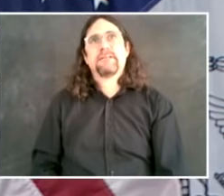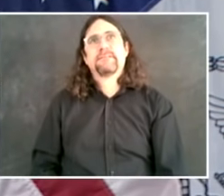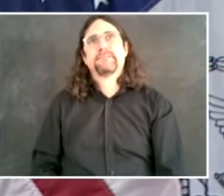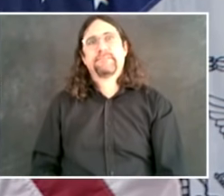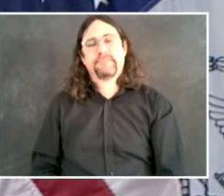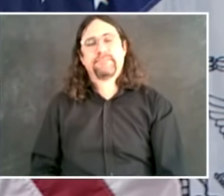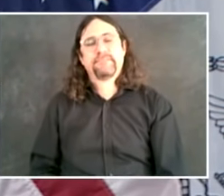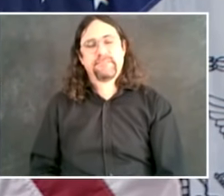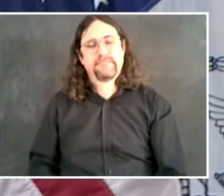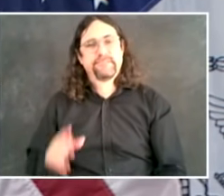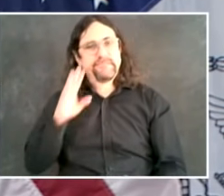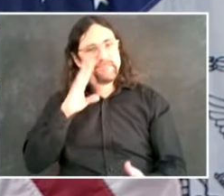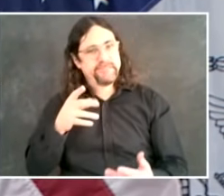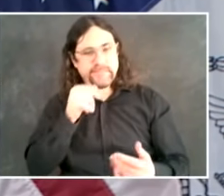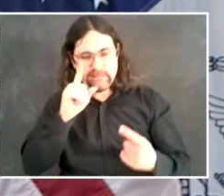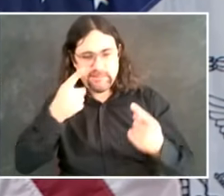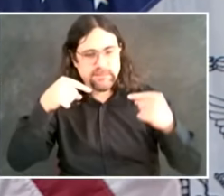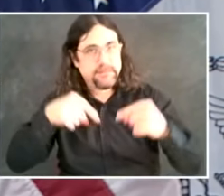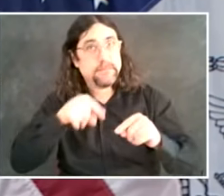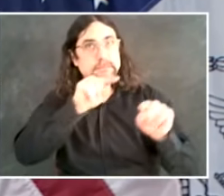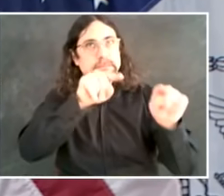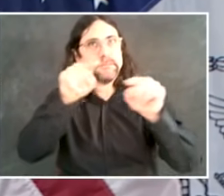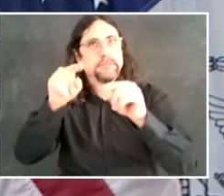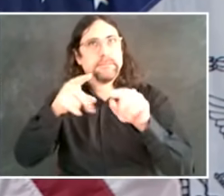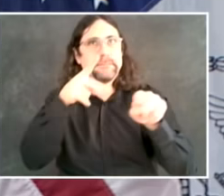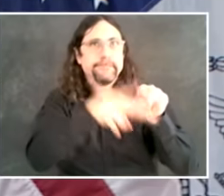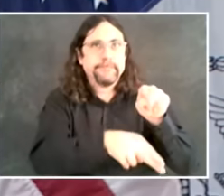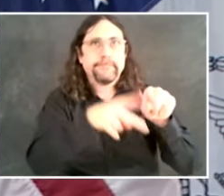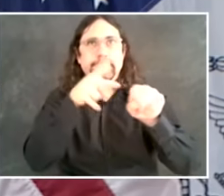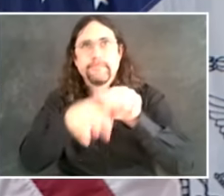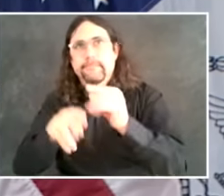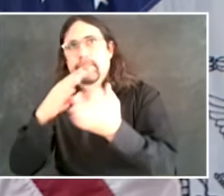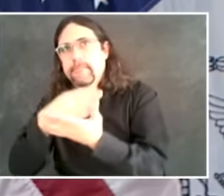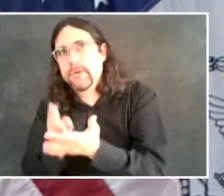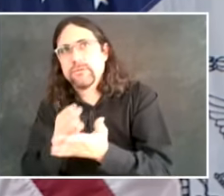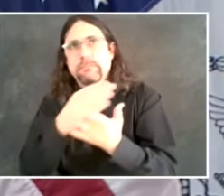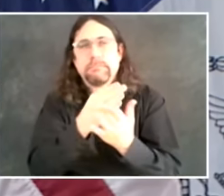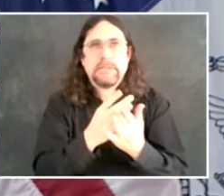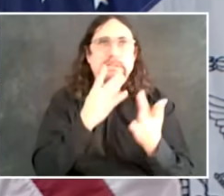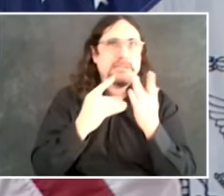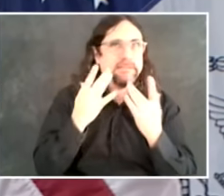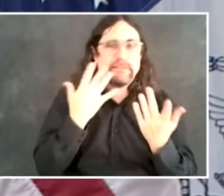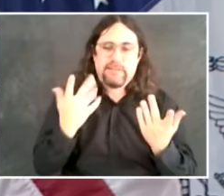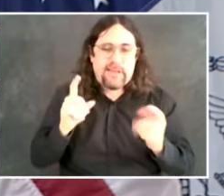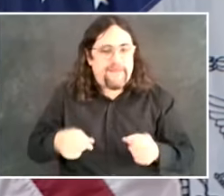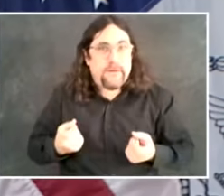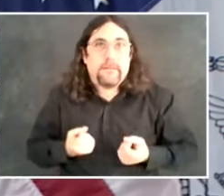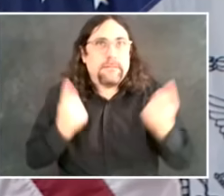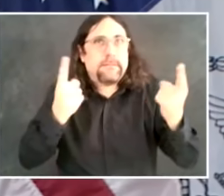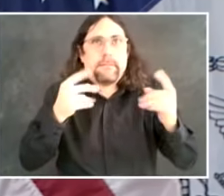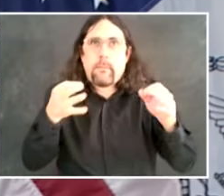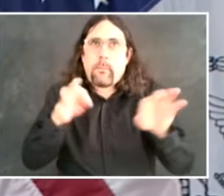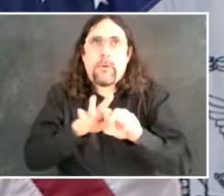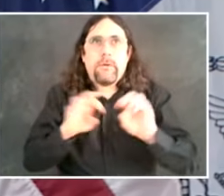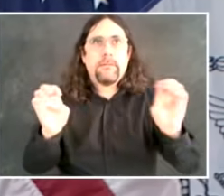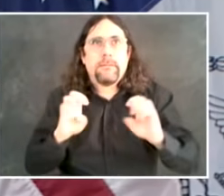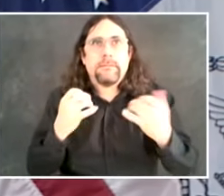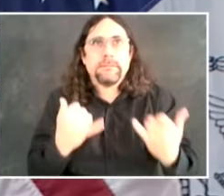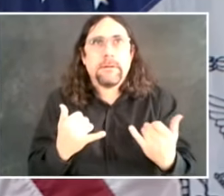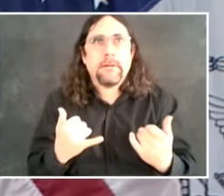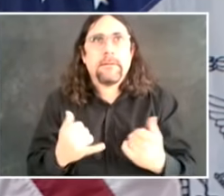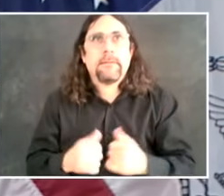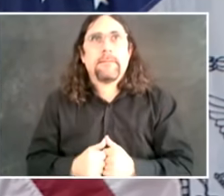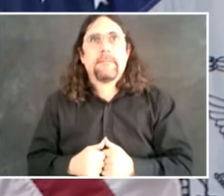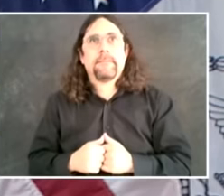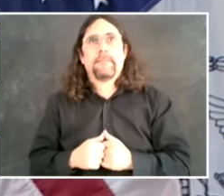sector workers who are the backbone of our cities, our states, the people keep everything going, the people we need even more in a recovery.